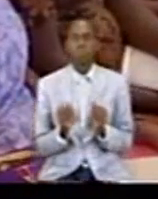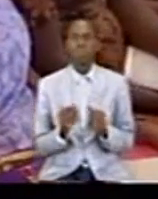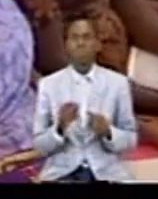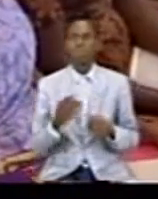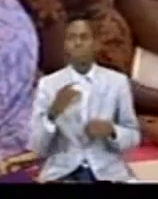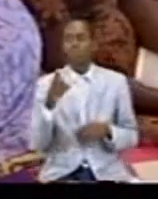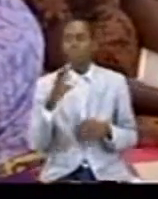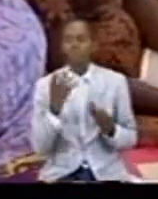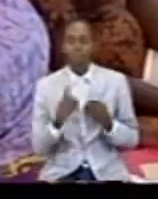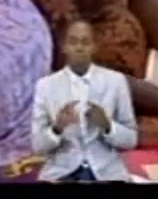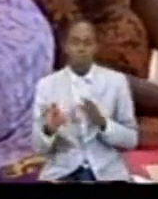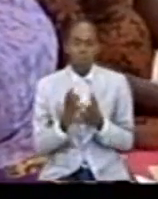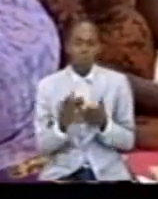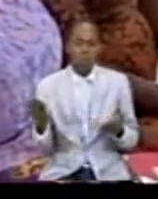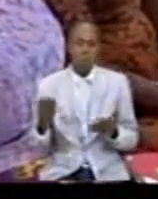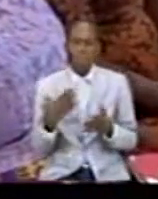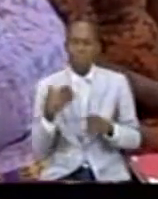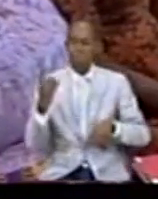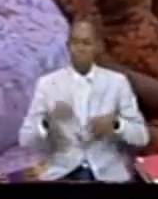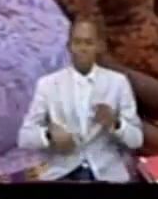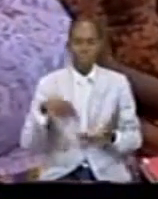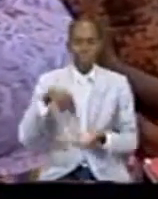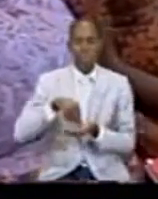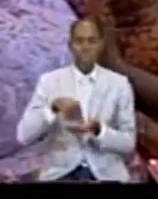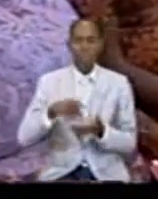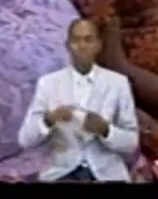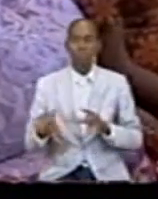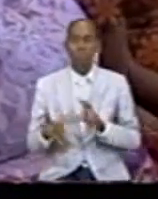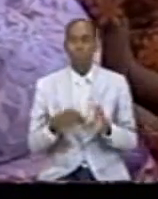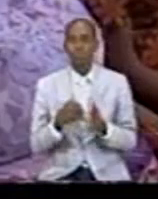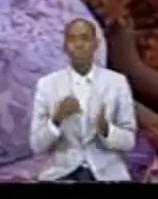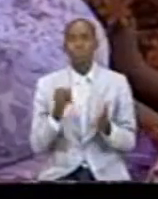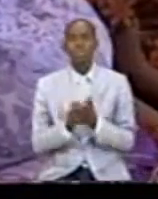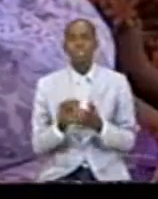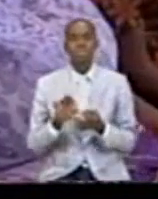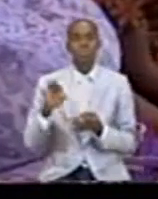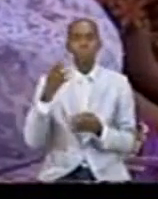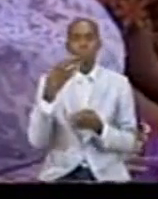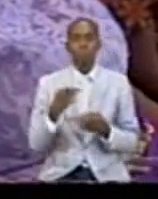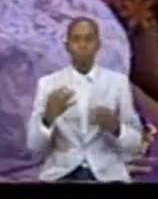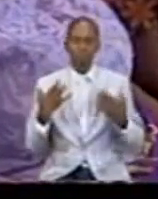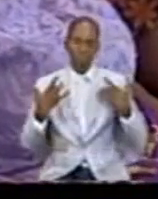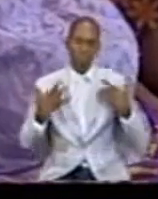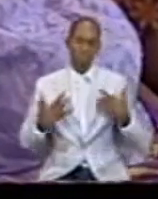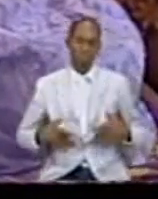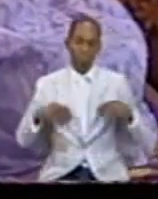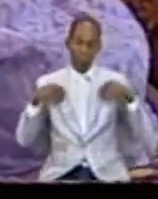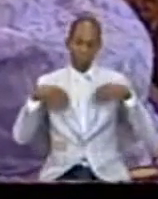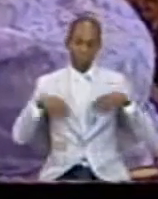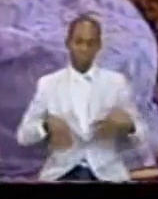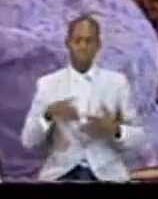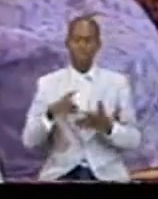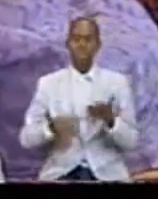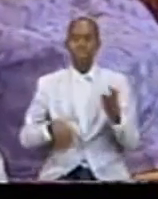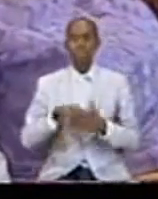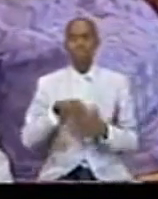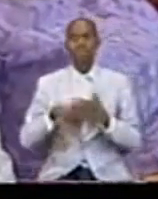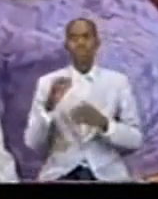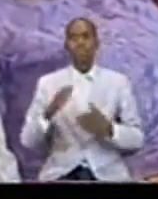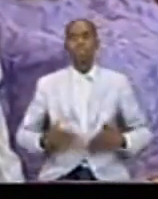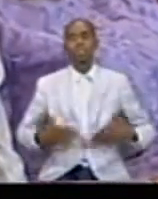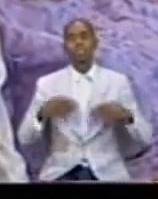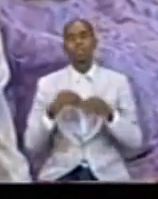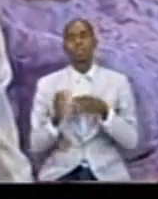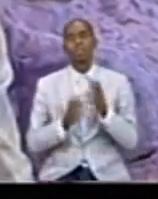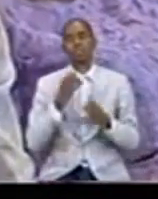do something, you cannot rise up and do it. Spirit of discouragement, canceled in your life in Jesus' name.